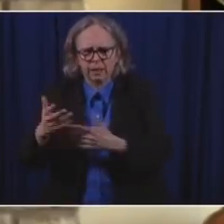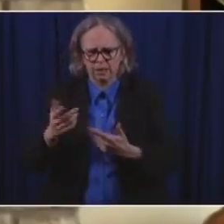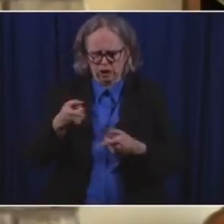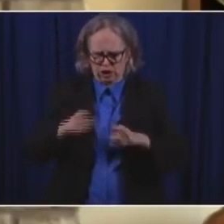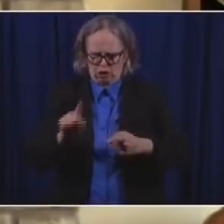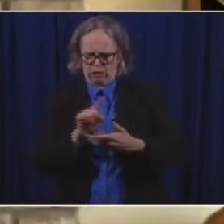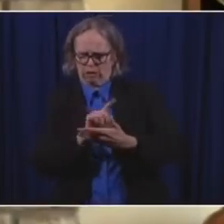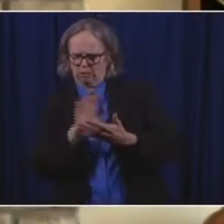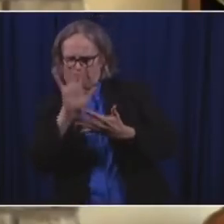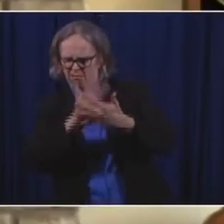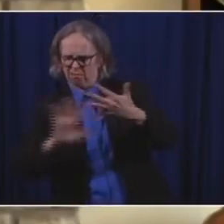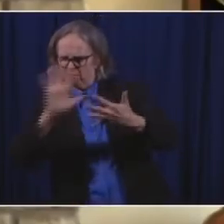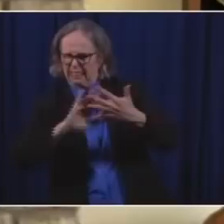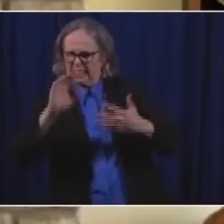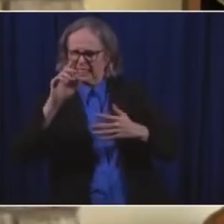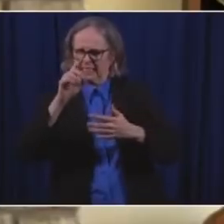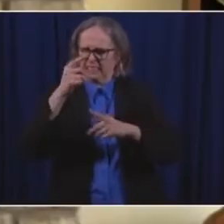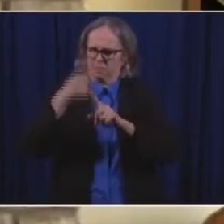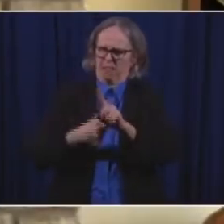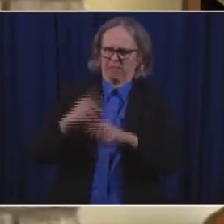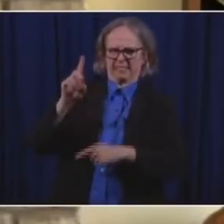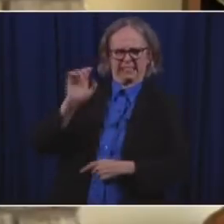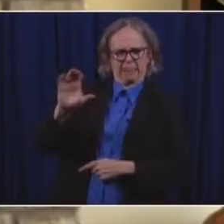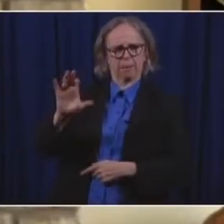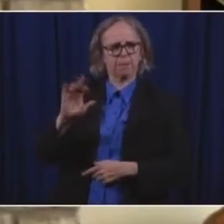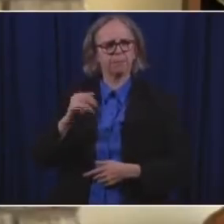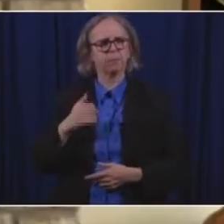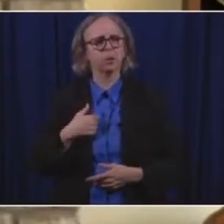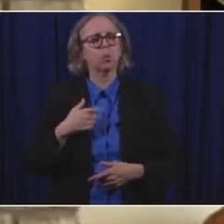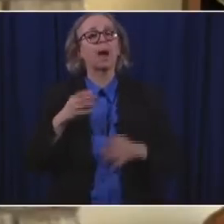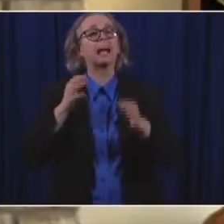So we can give you what we believe these numbers are.